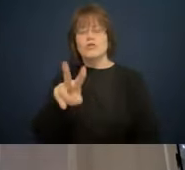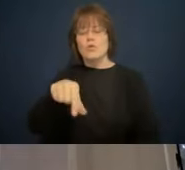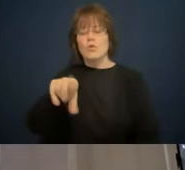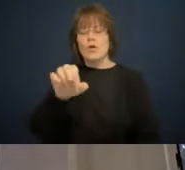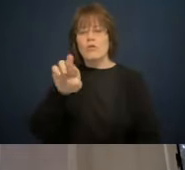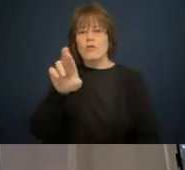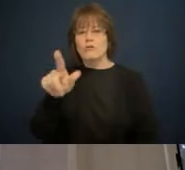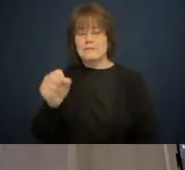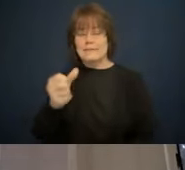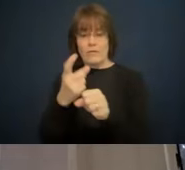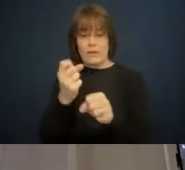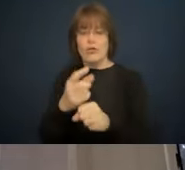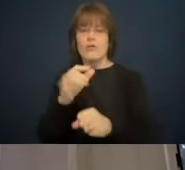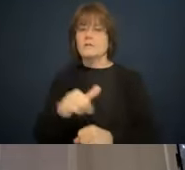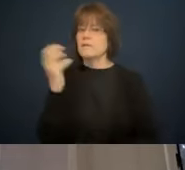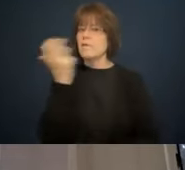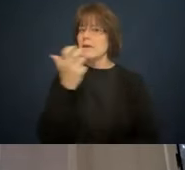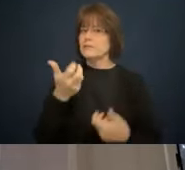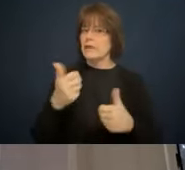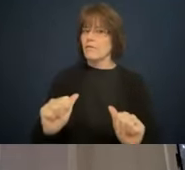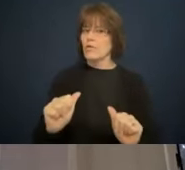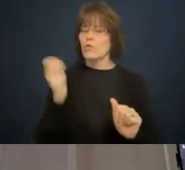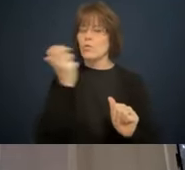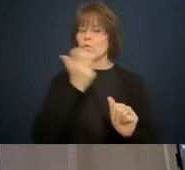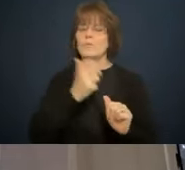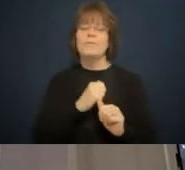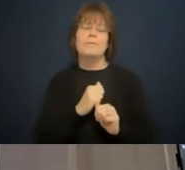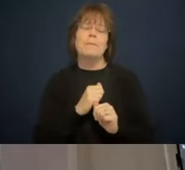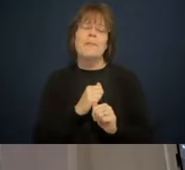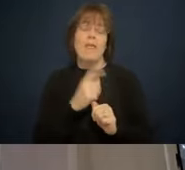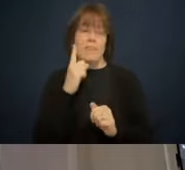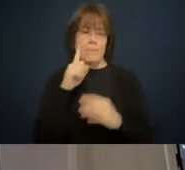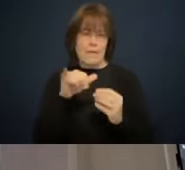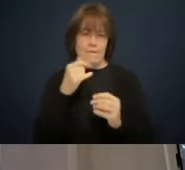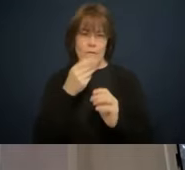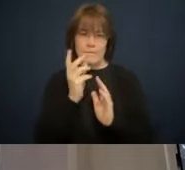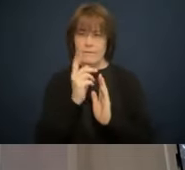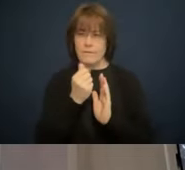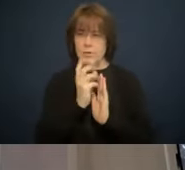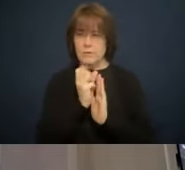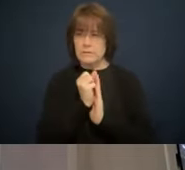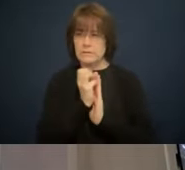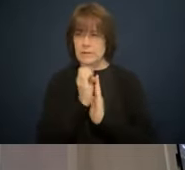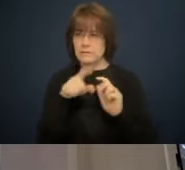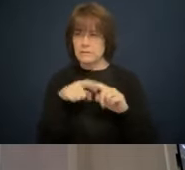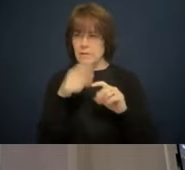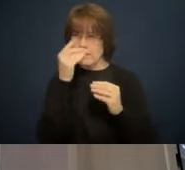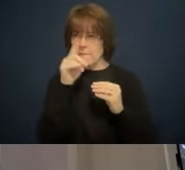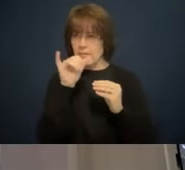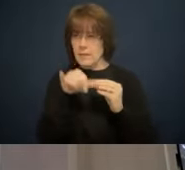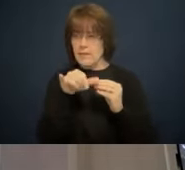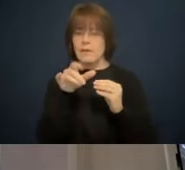year, which is an amazing effort. And think about that for a few seconds, that they were doing this